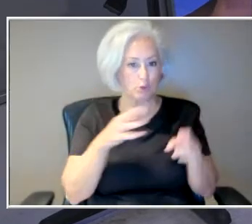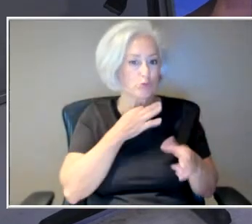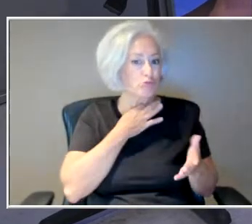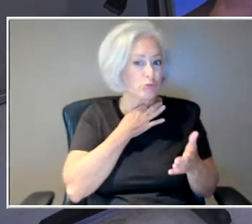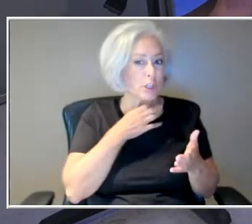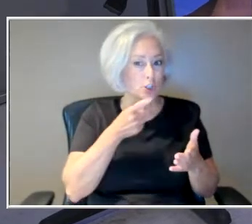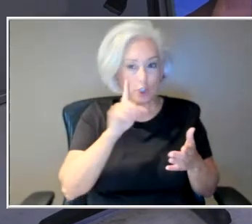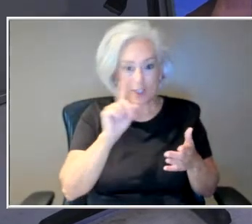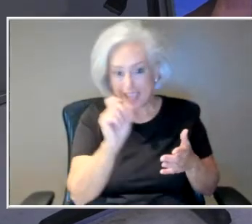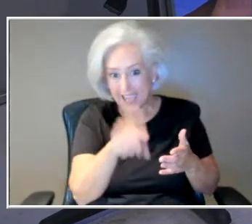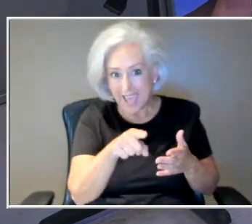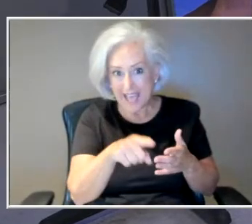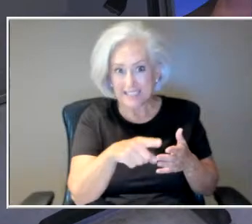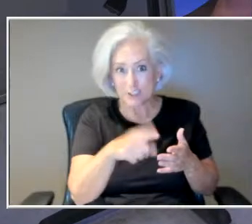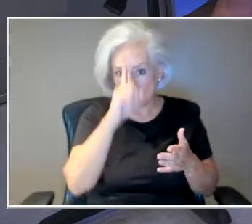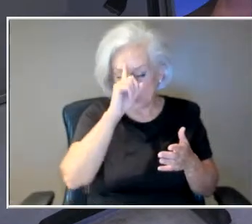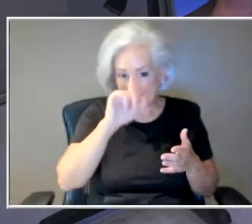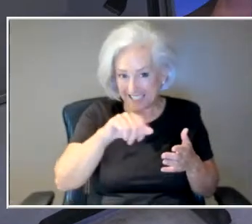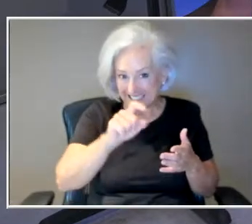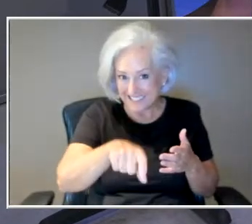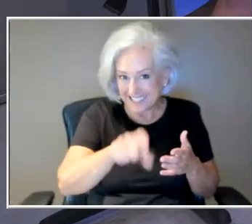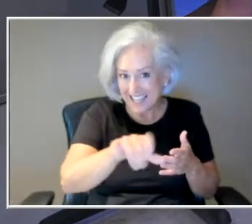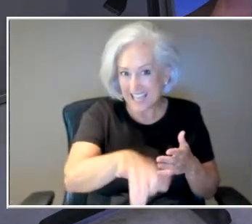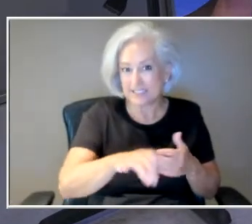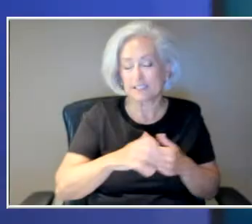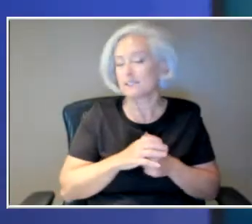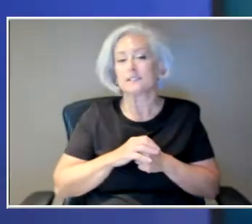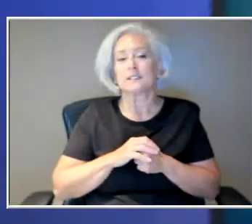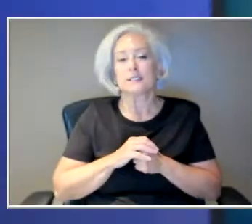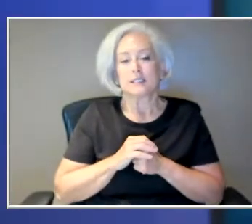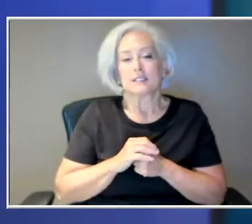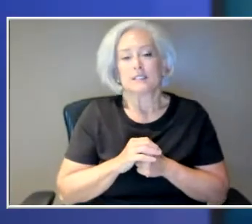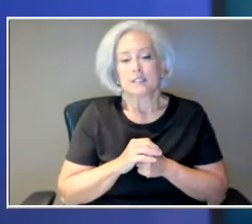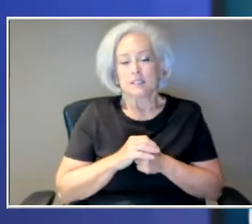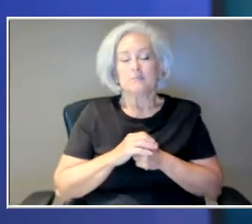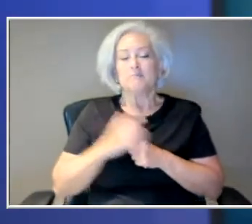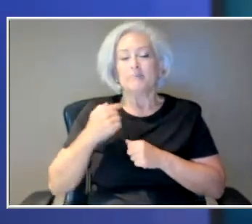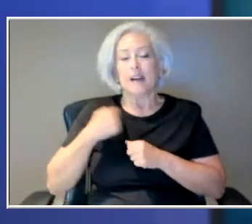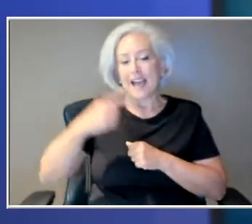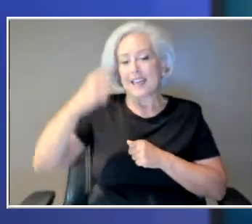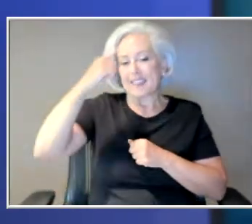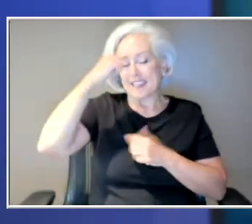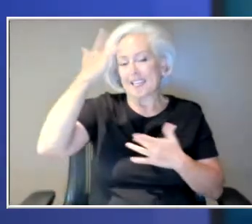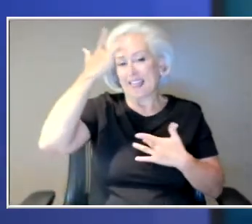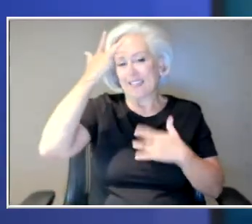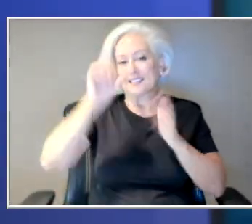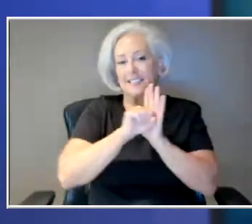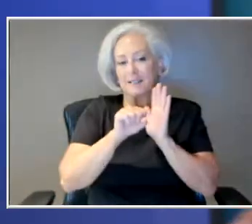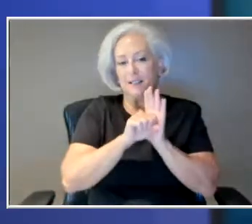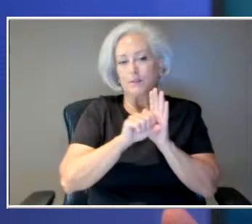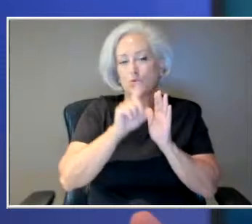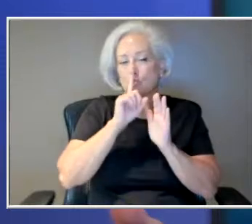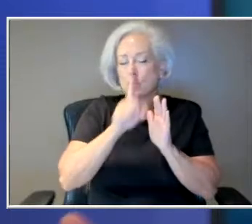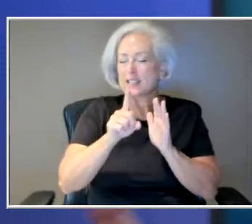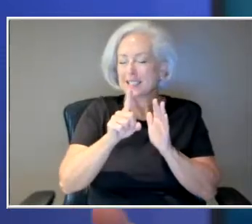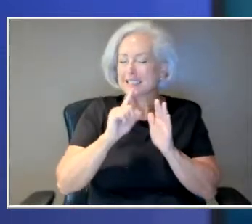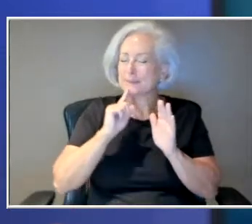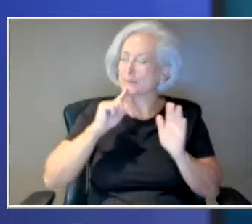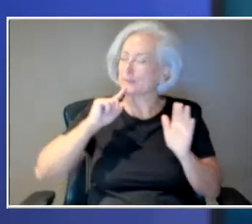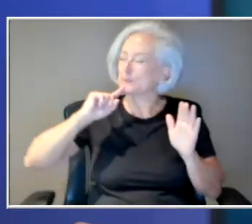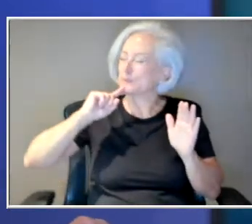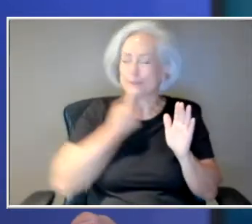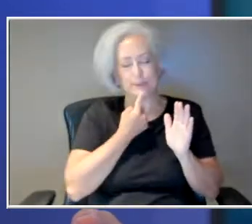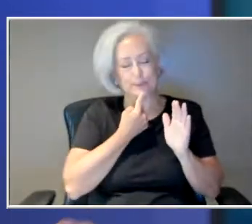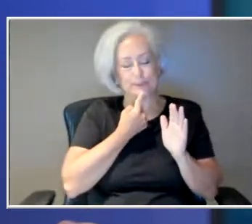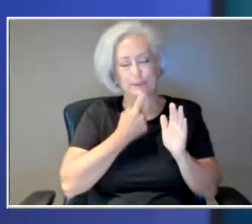ask, hey, do you think I need one? Or I think the symptoms have to be importantly profound to be